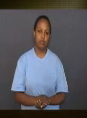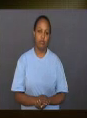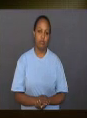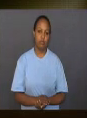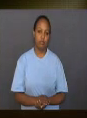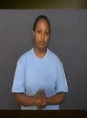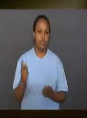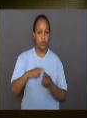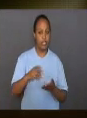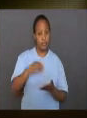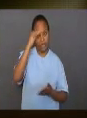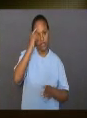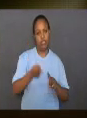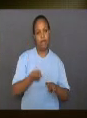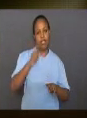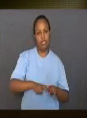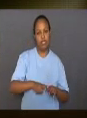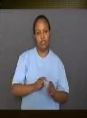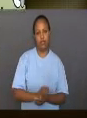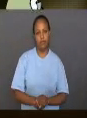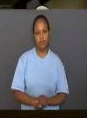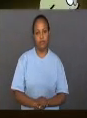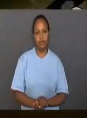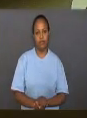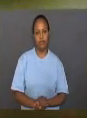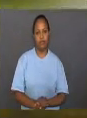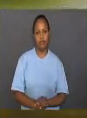Let's get back to our lesson.